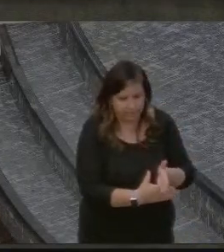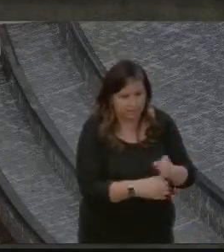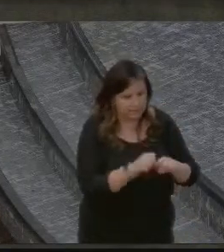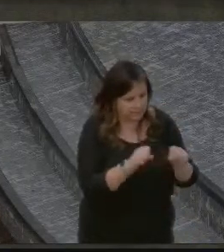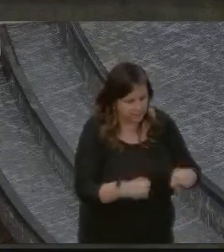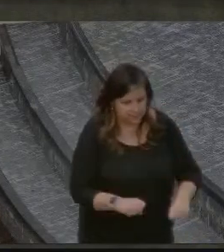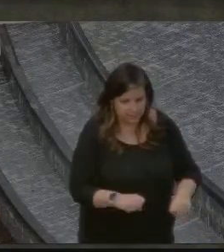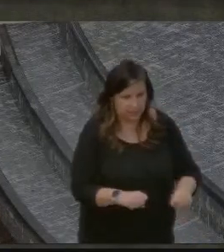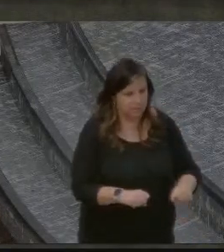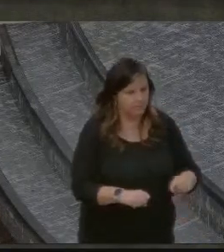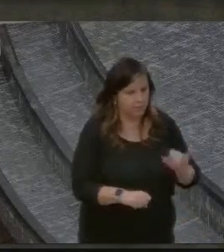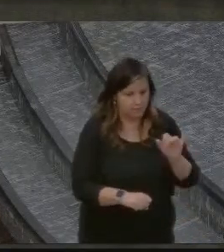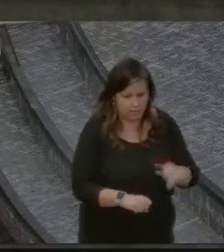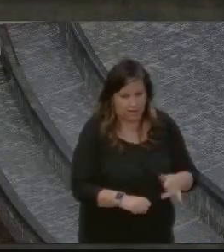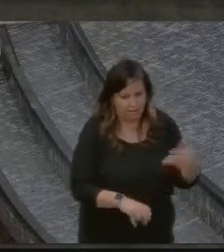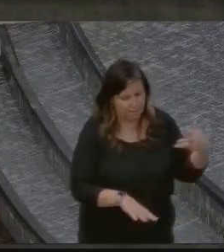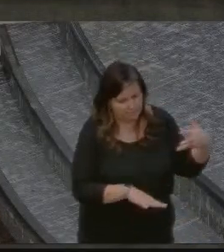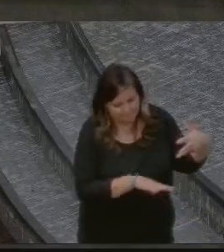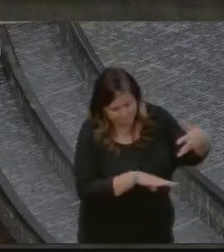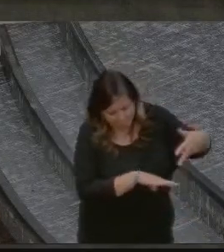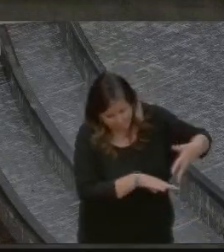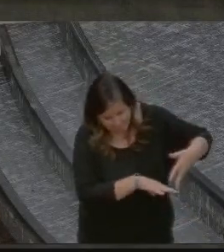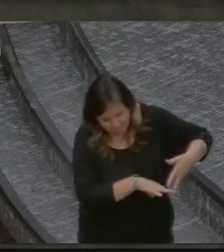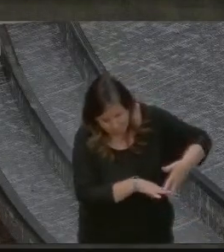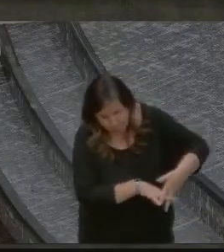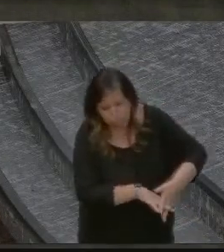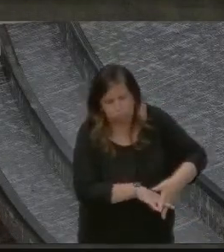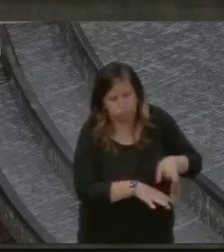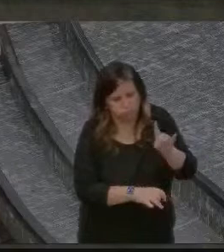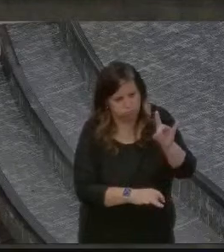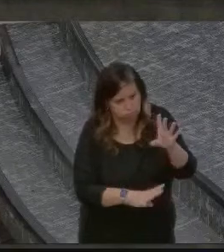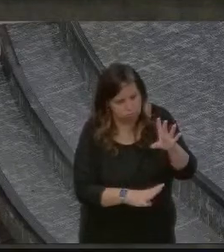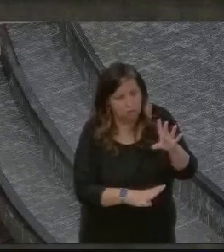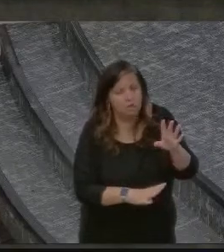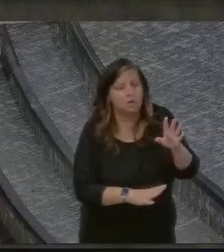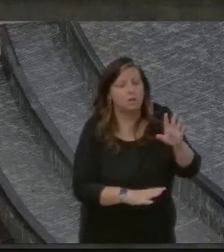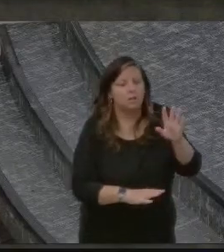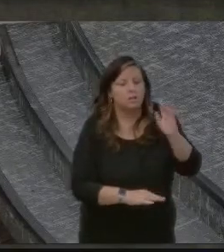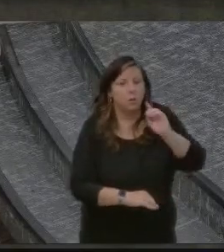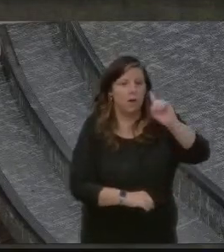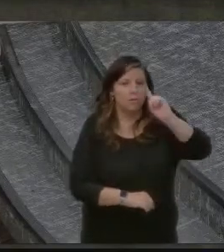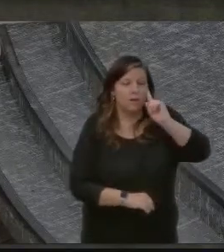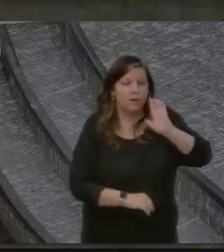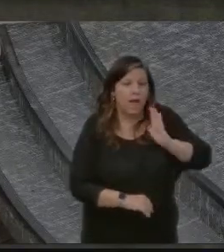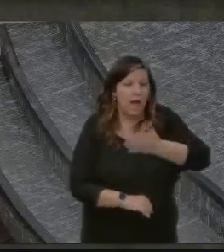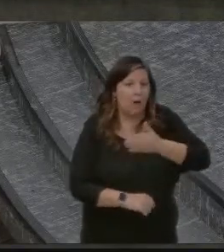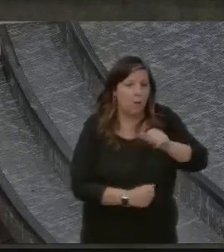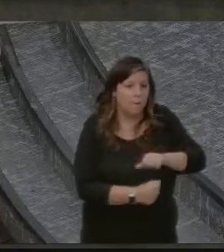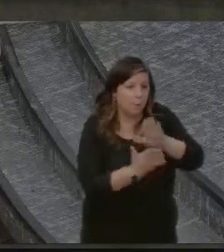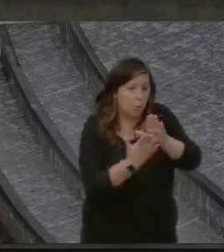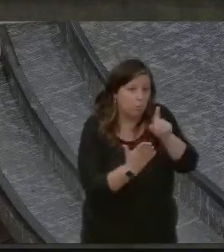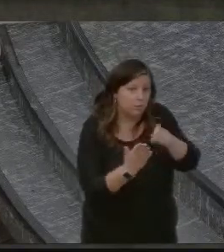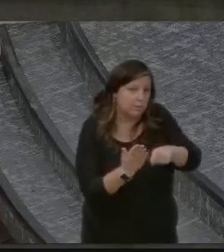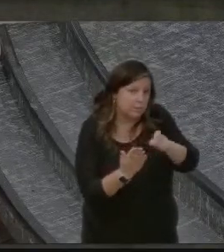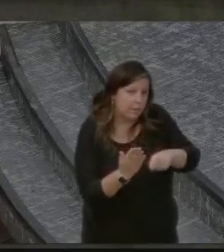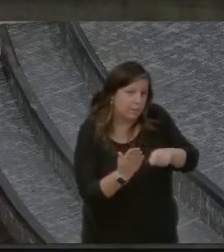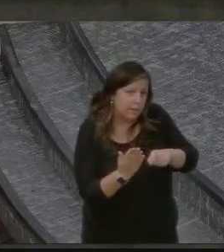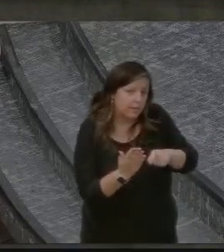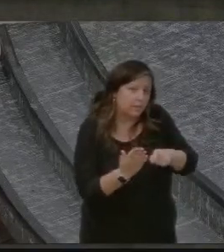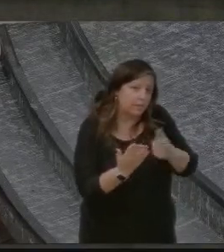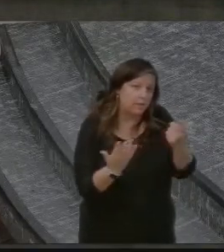deeply entrenched. With that said, I think our approach has to be, and that's somewhat what we've been doing